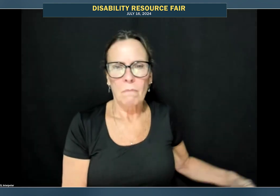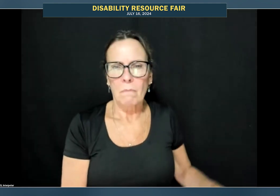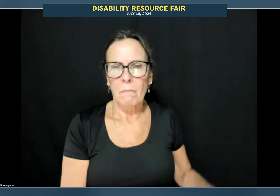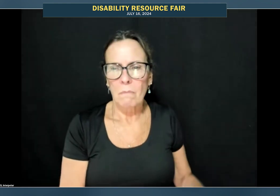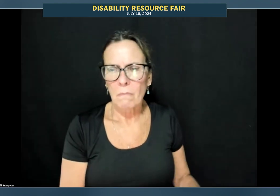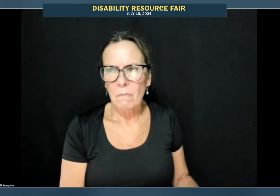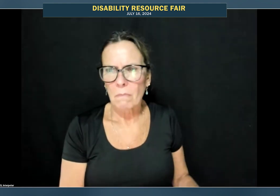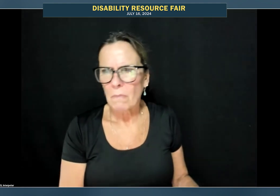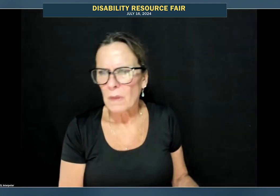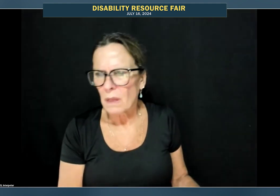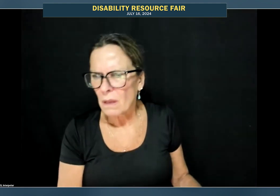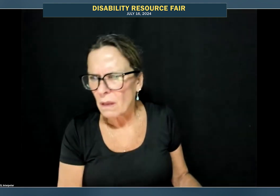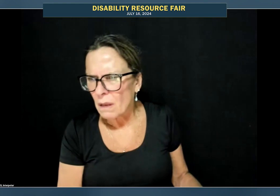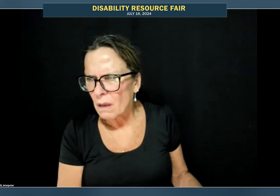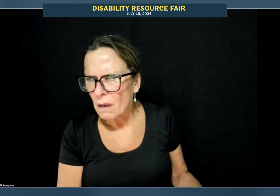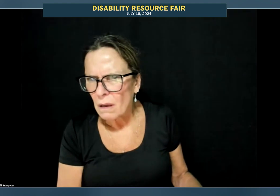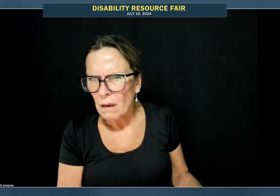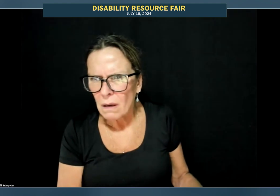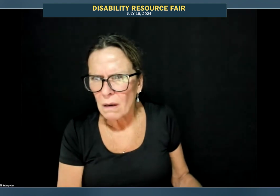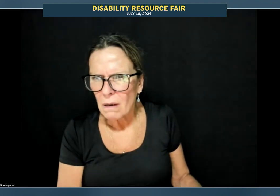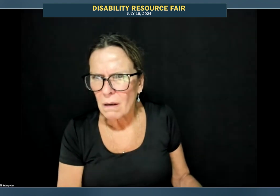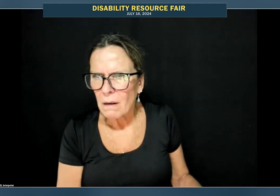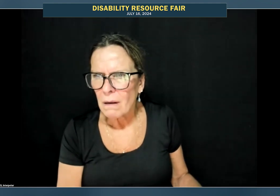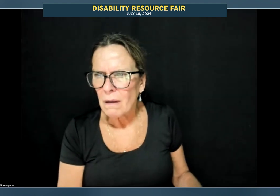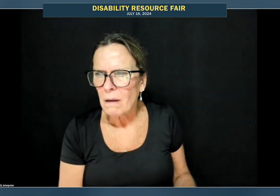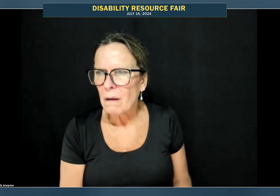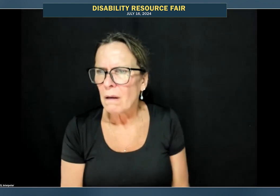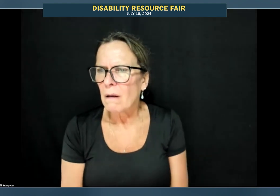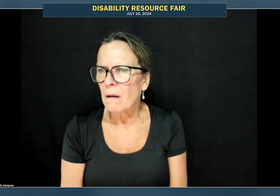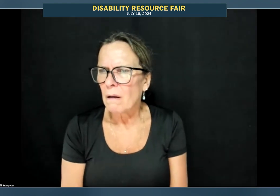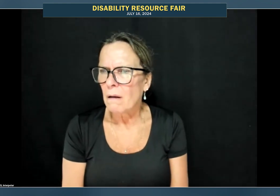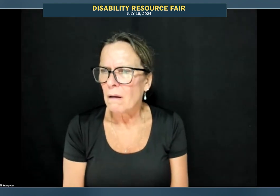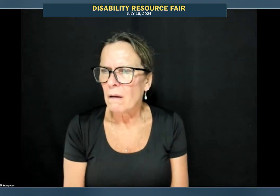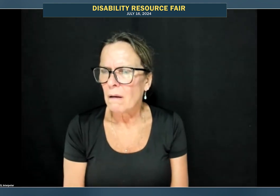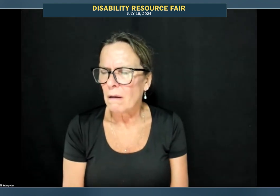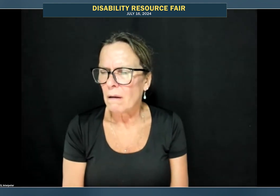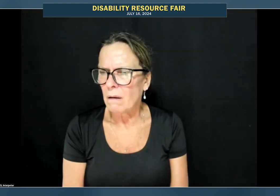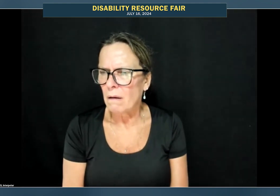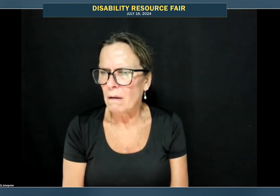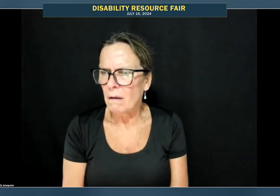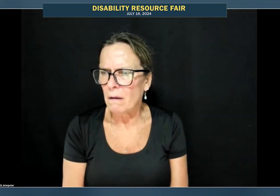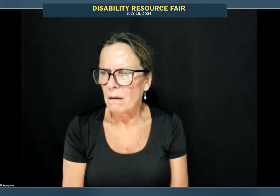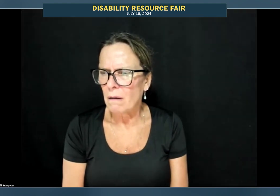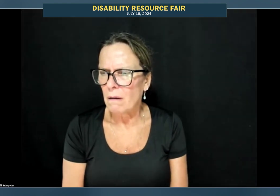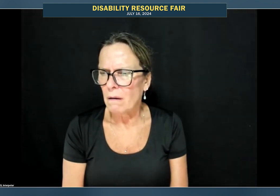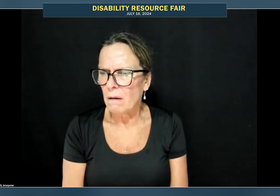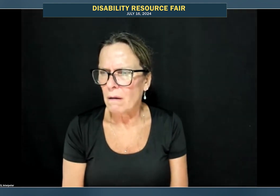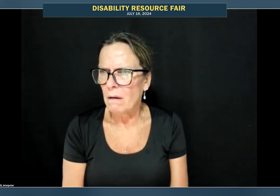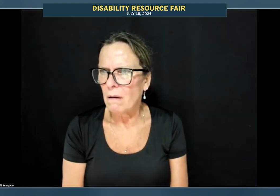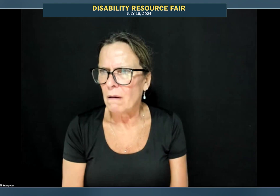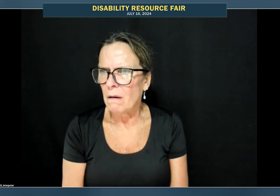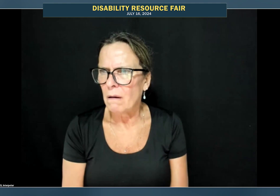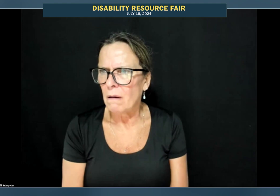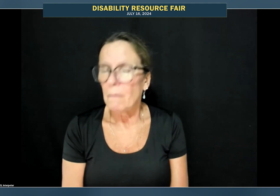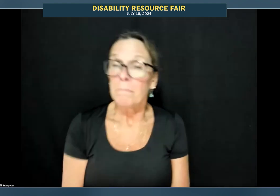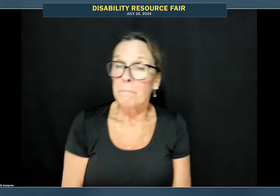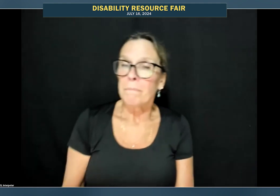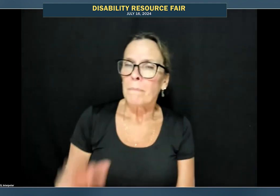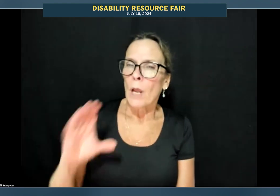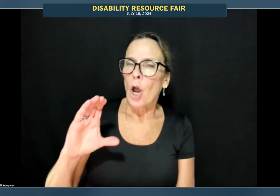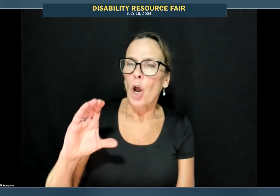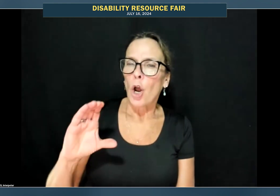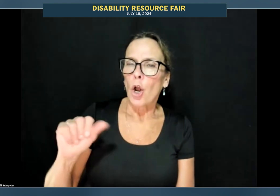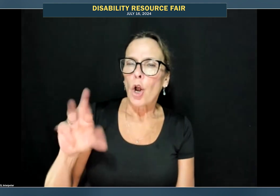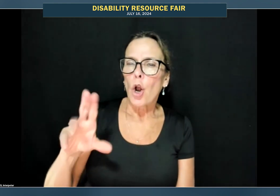is a target. It's a big history with them. Well, no one as Jen knows. Okay.